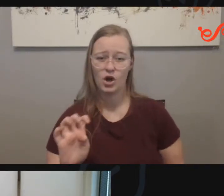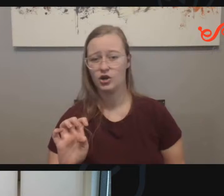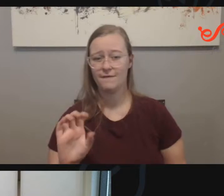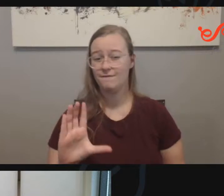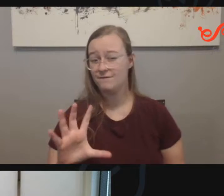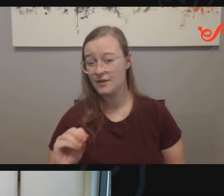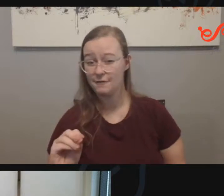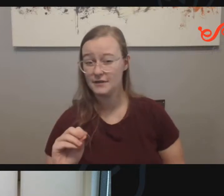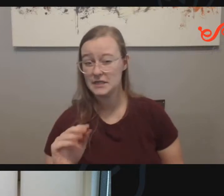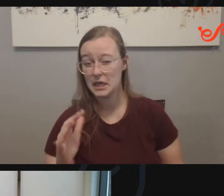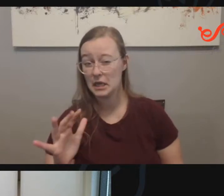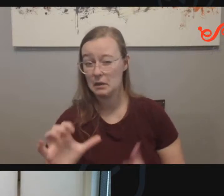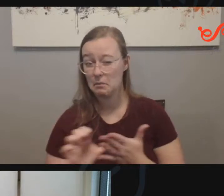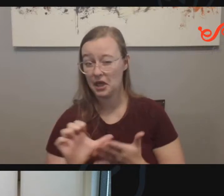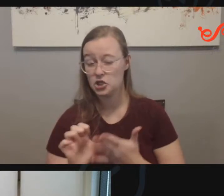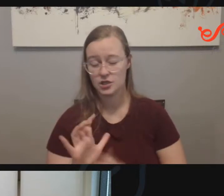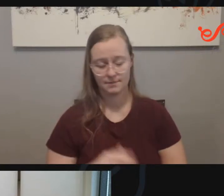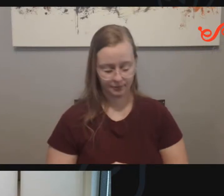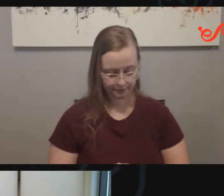But